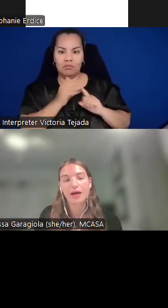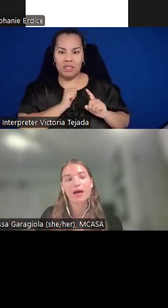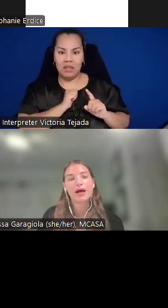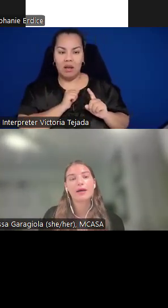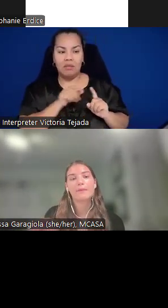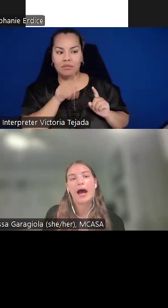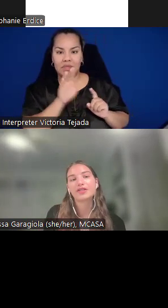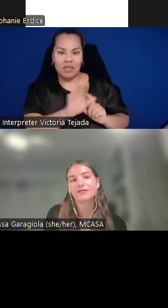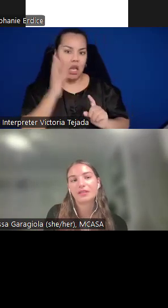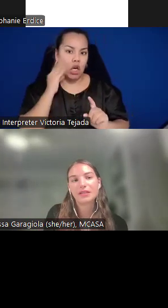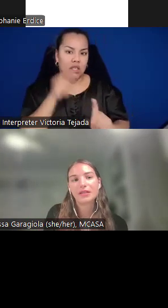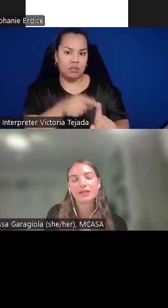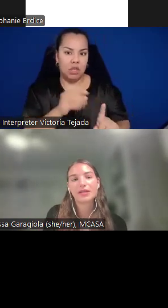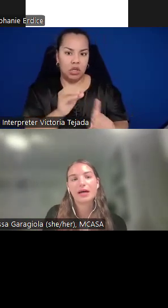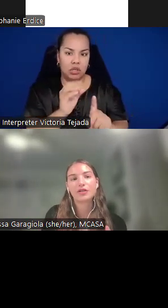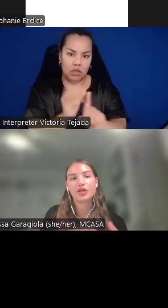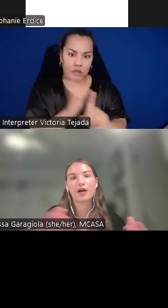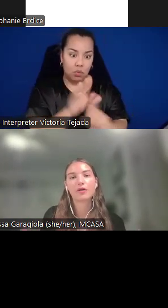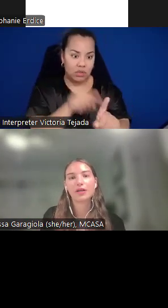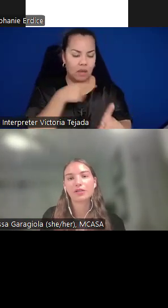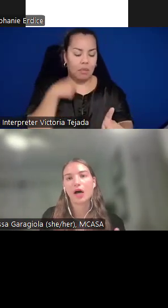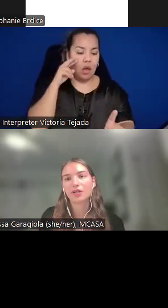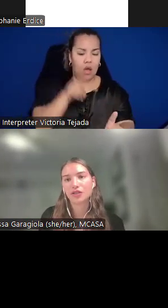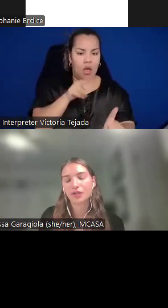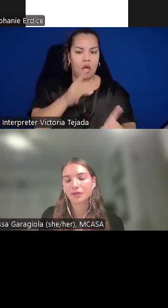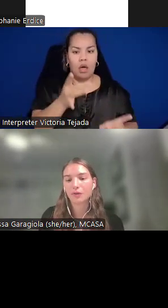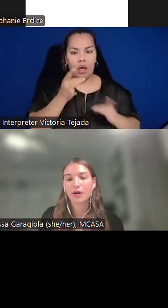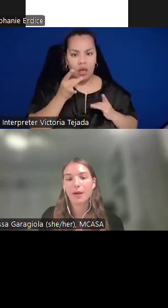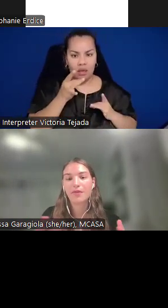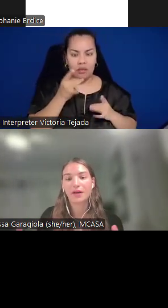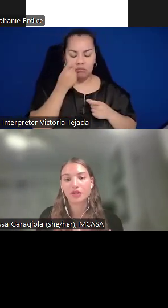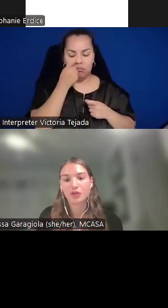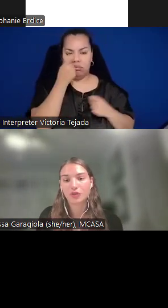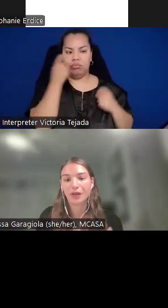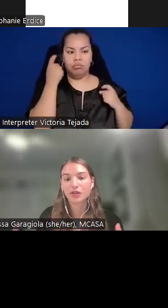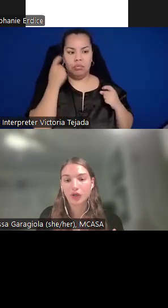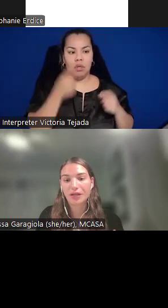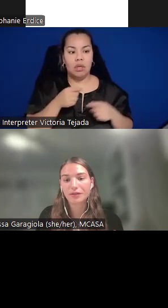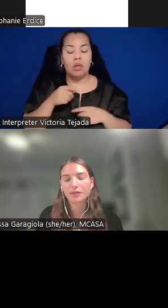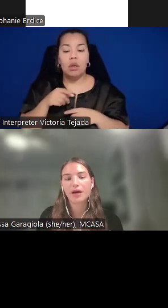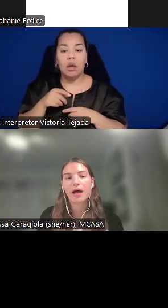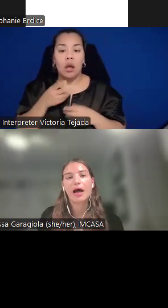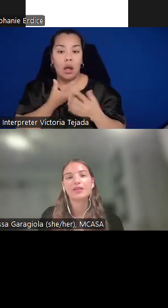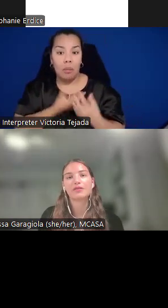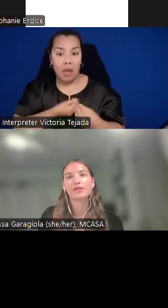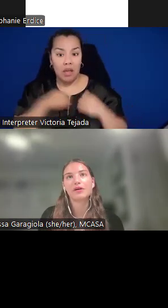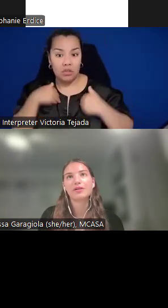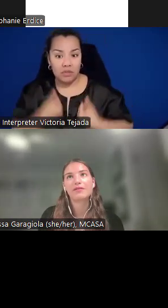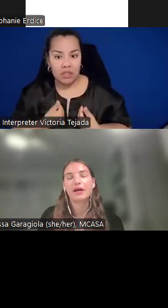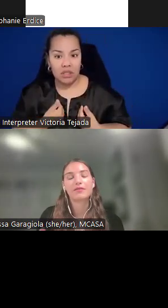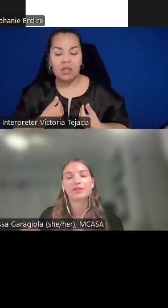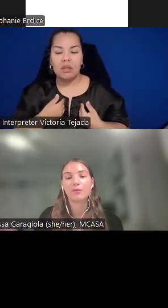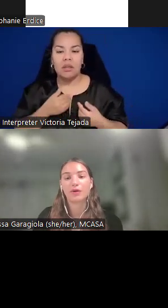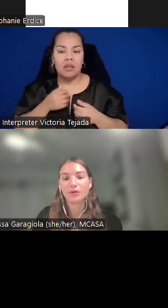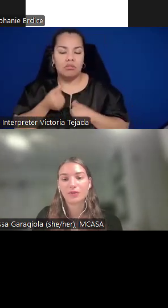stress. Compassion fatigue is that general exhaustion or empathetic strain as a result